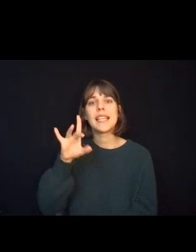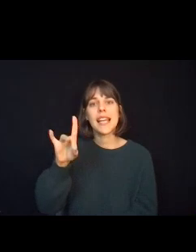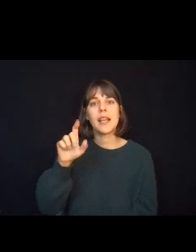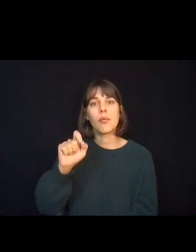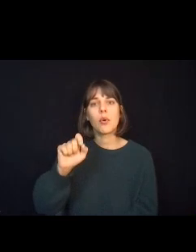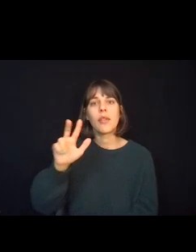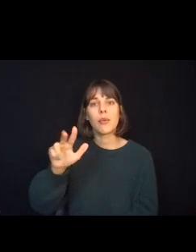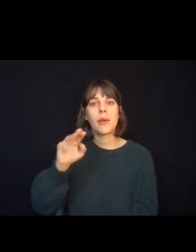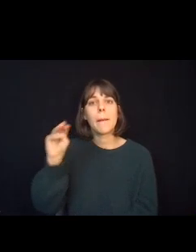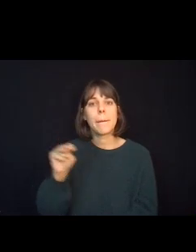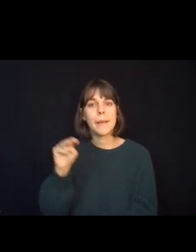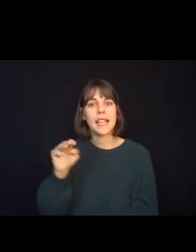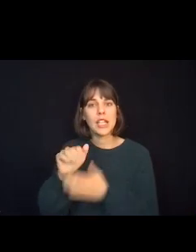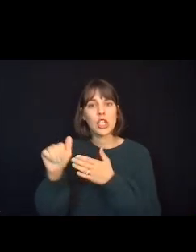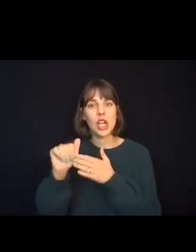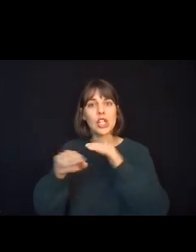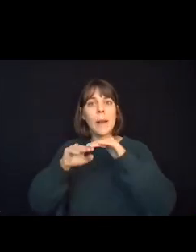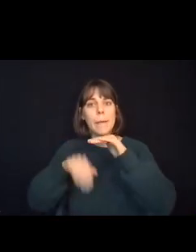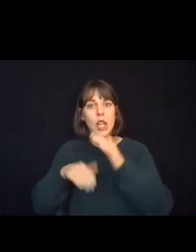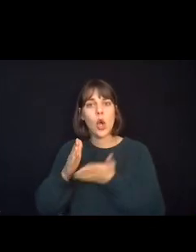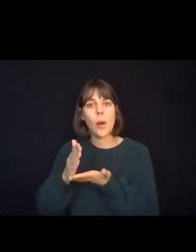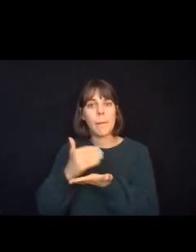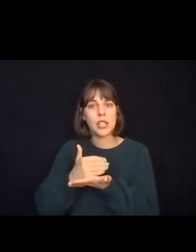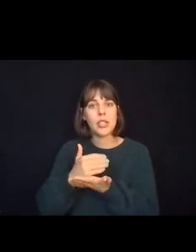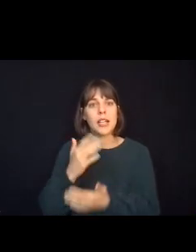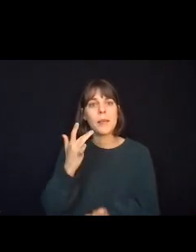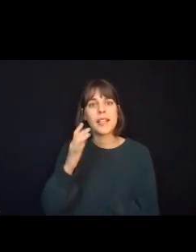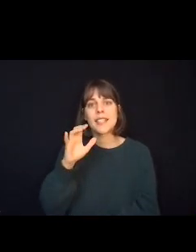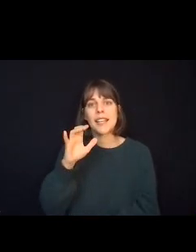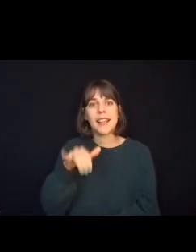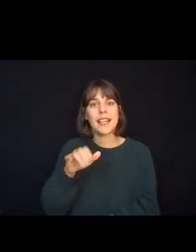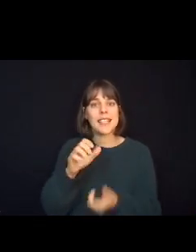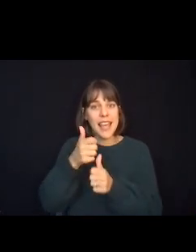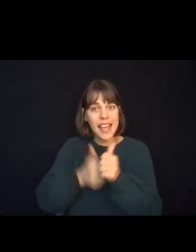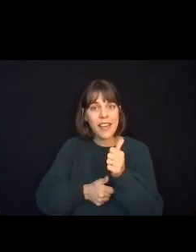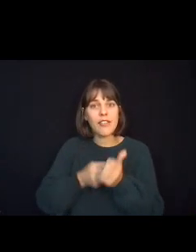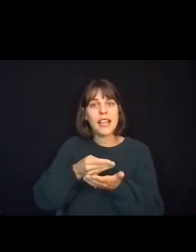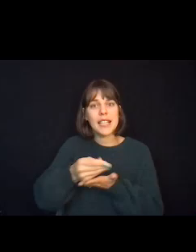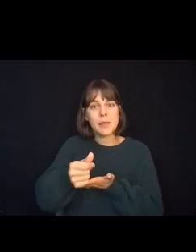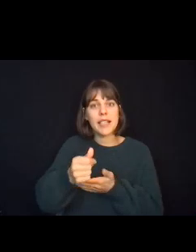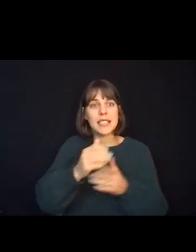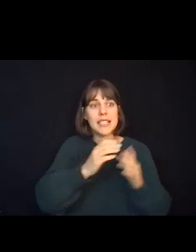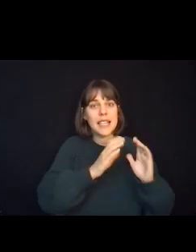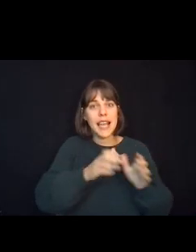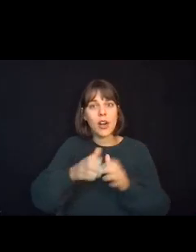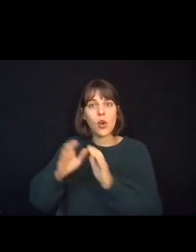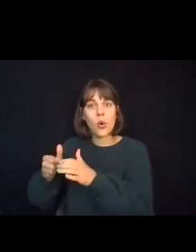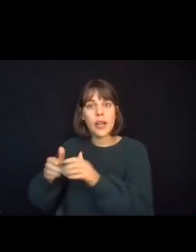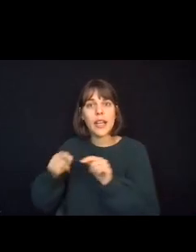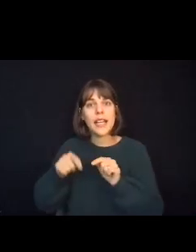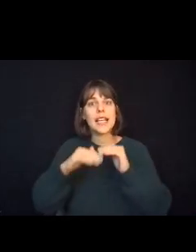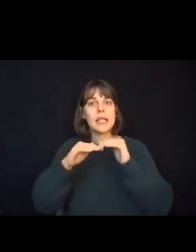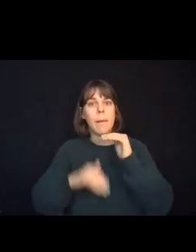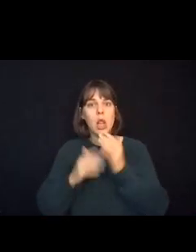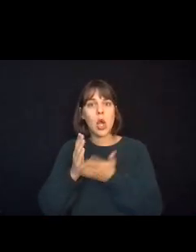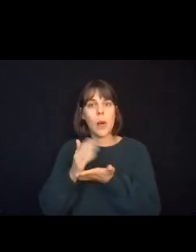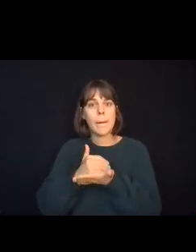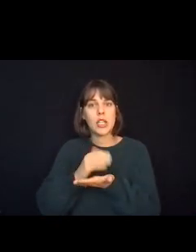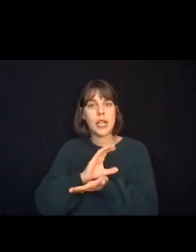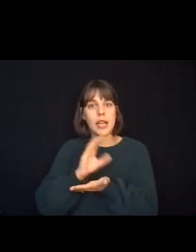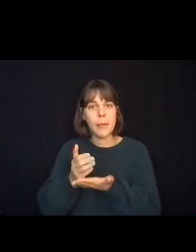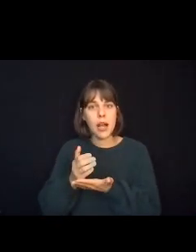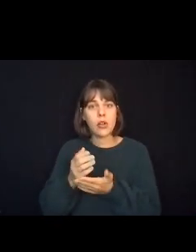$8.3 million below budgeted, and that is because every expense category is below our budgeted